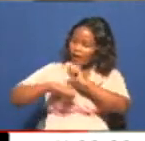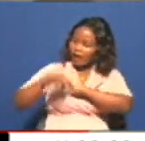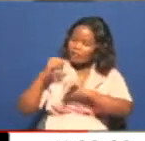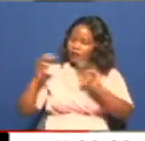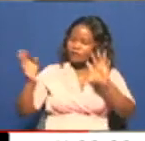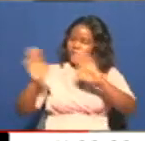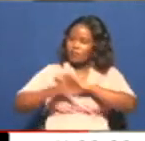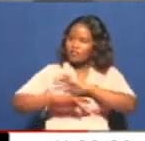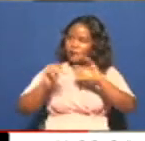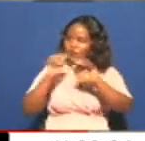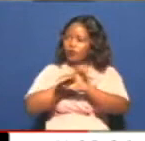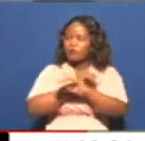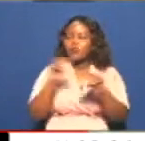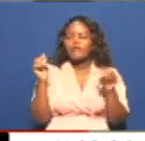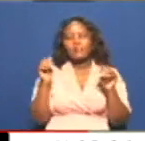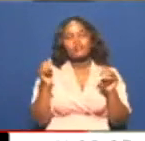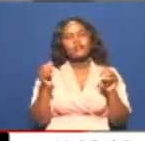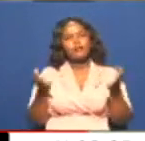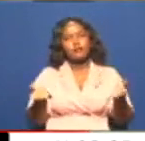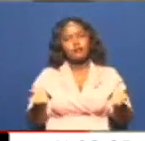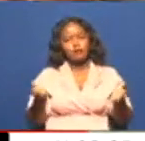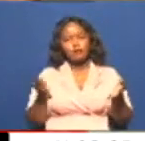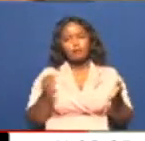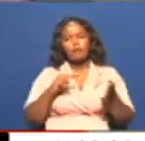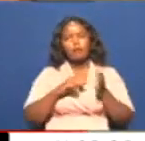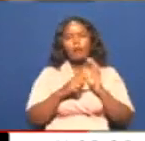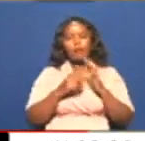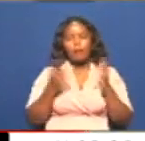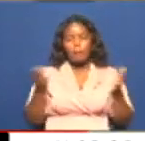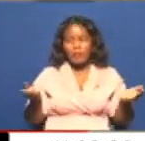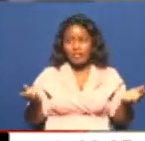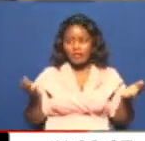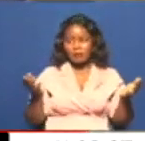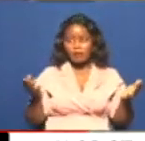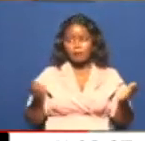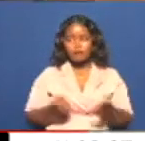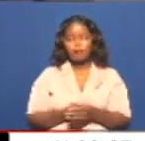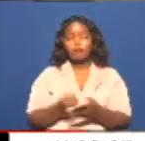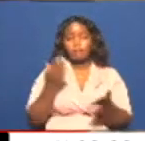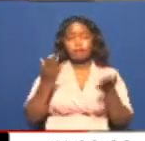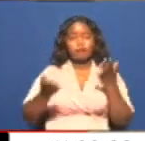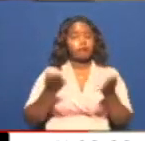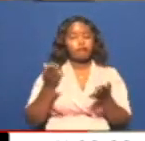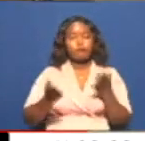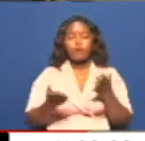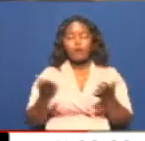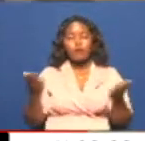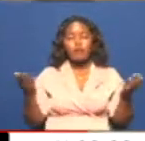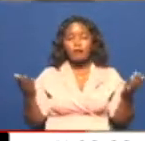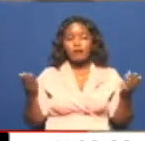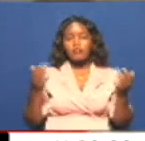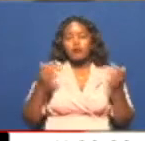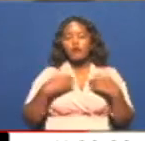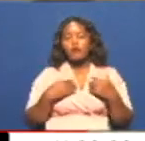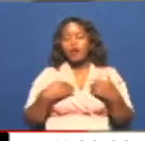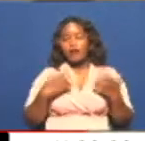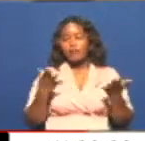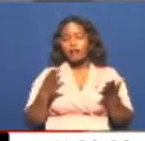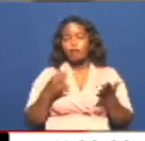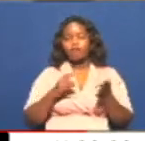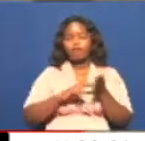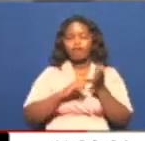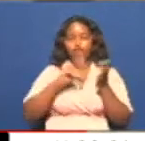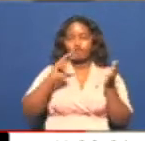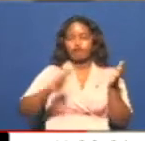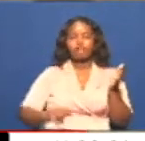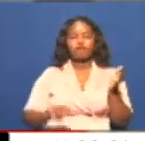a running presidency. Mm-hmm. So as a matter of morality, maybe there should have been a resignation. But then we